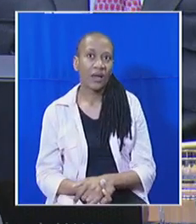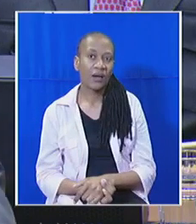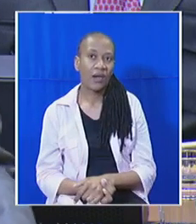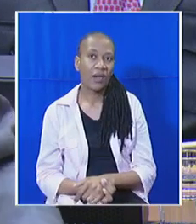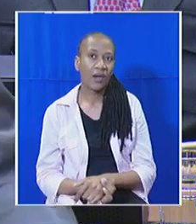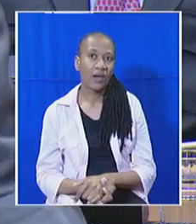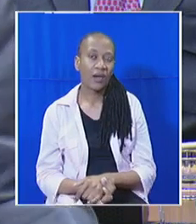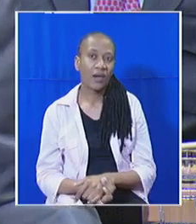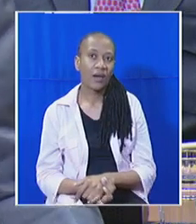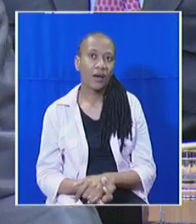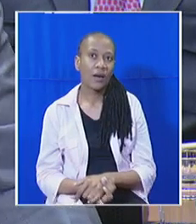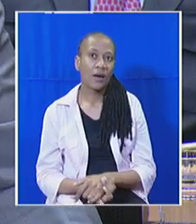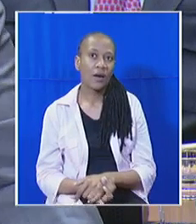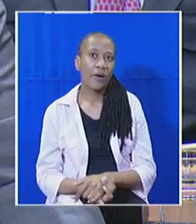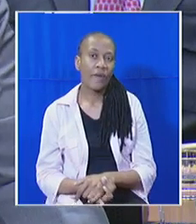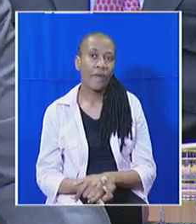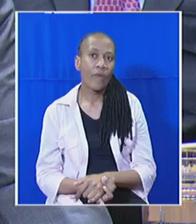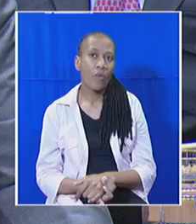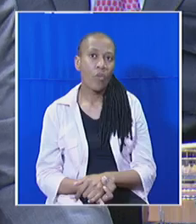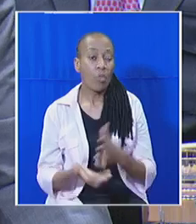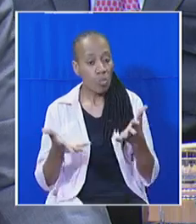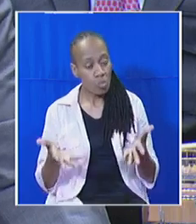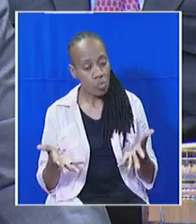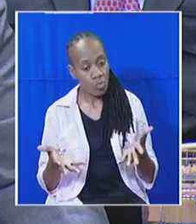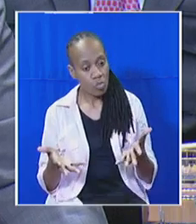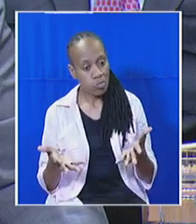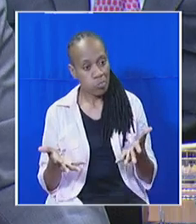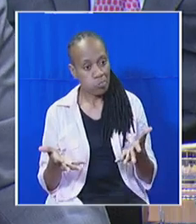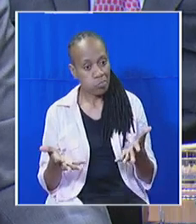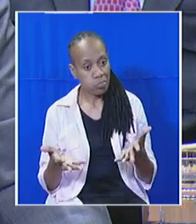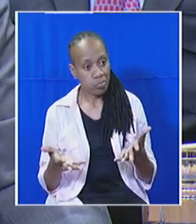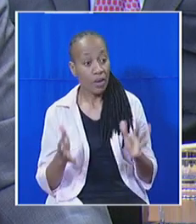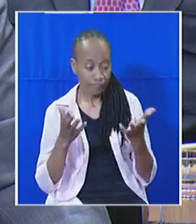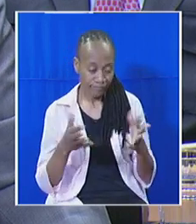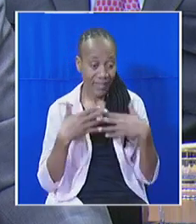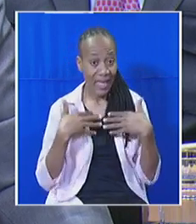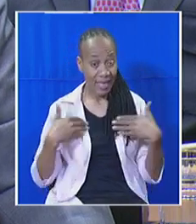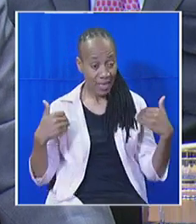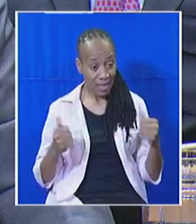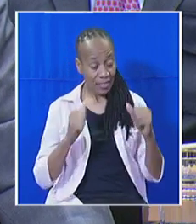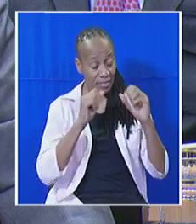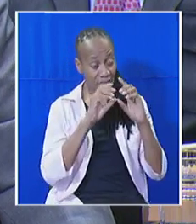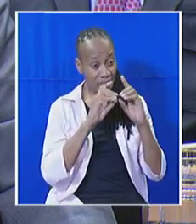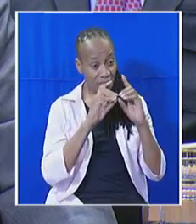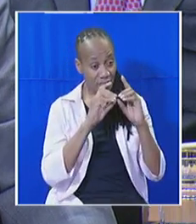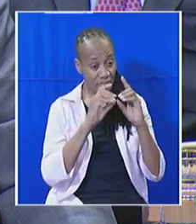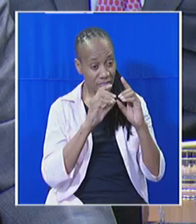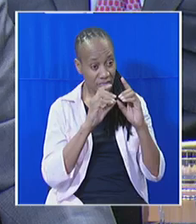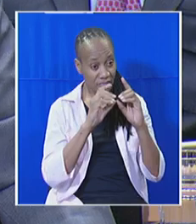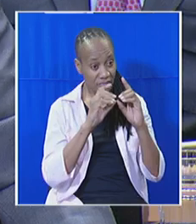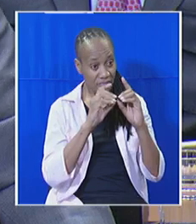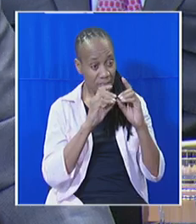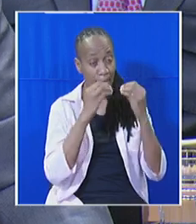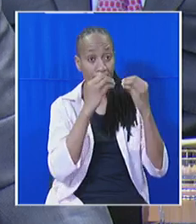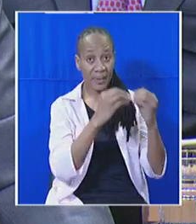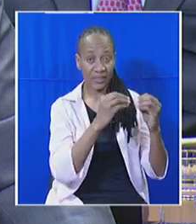lecturers in universities, etc., etc. So within the nursing fraternity, it is true that most of them